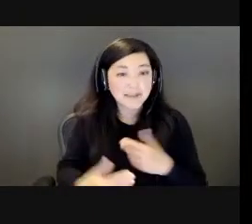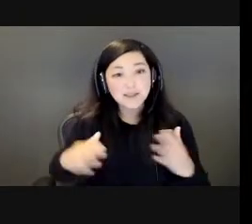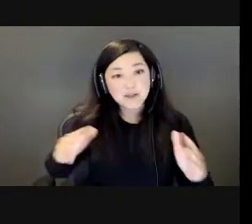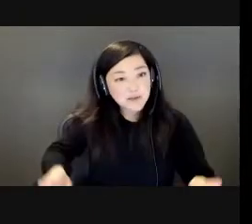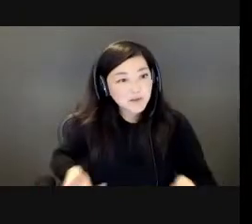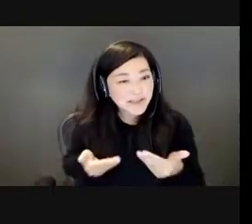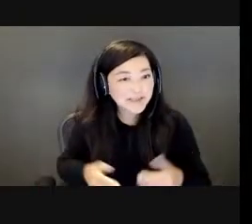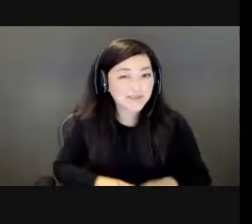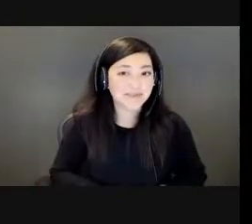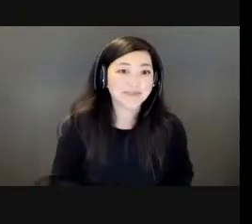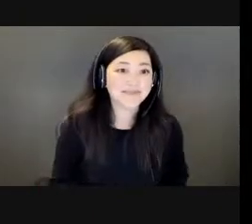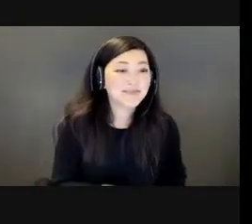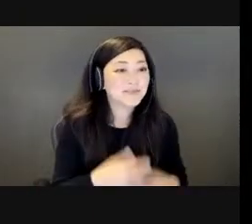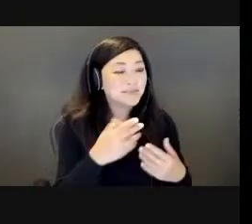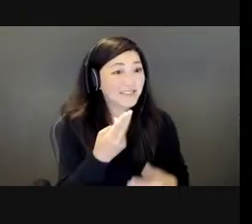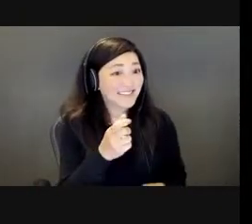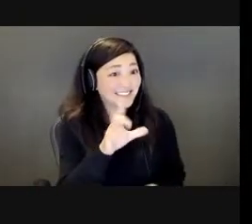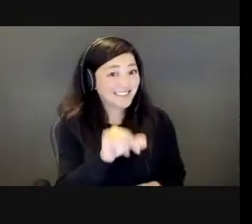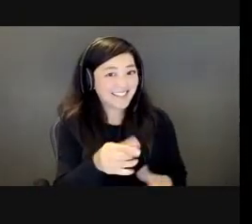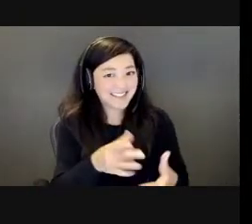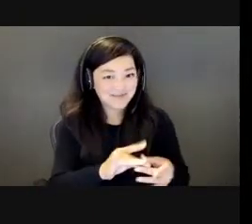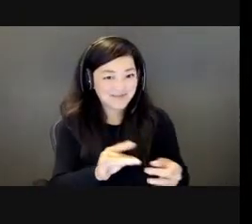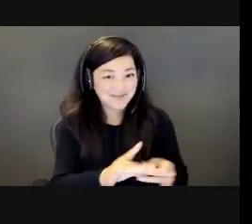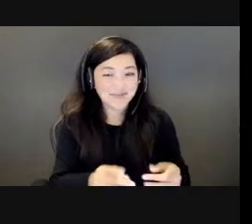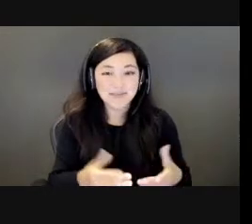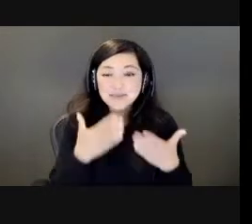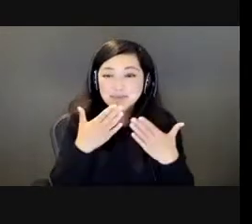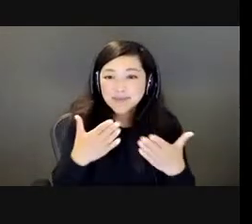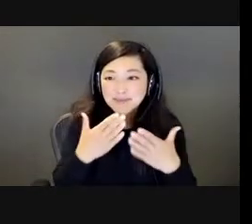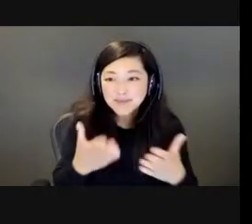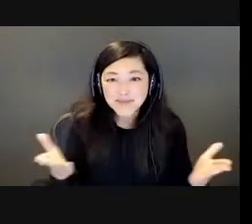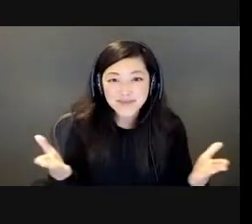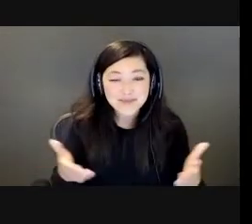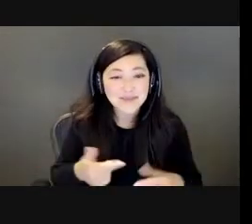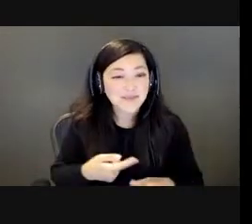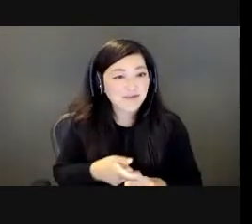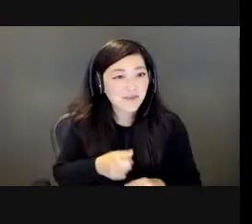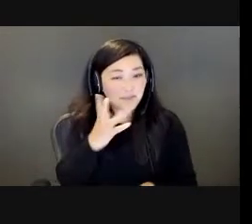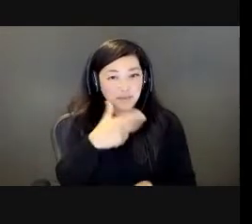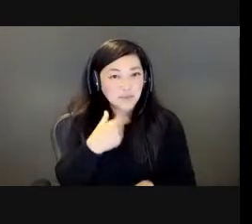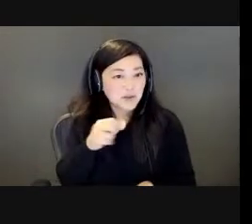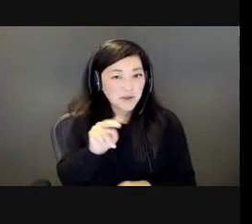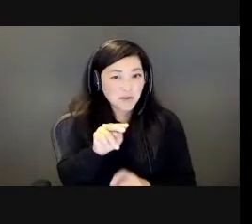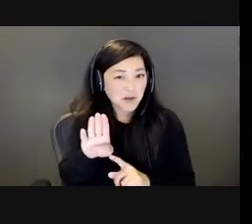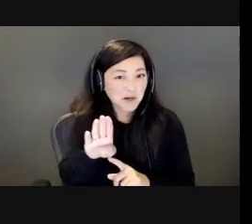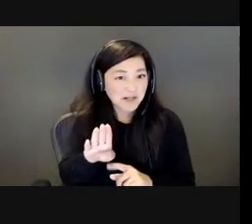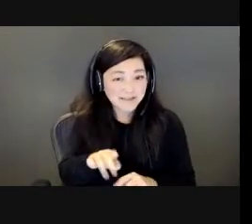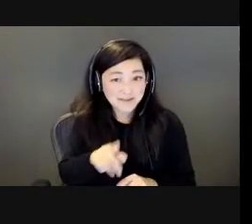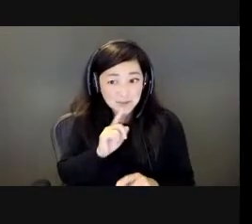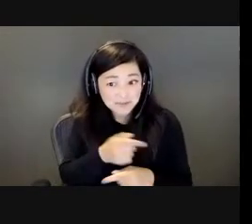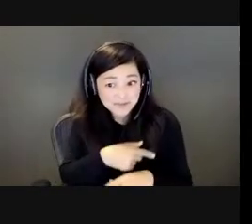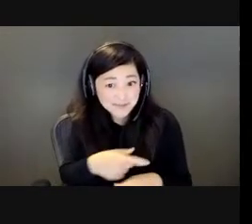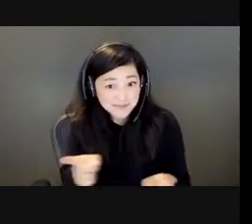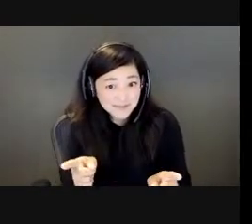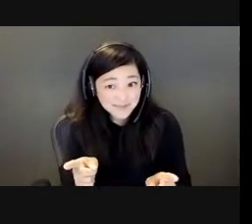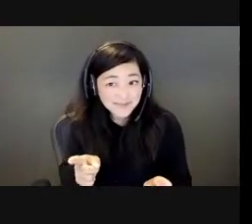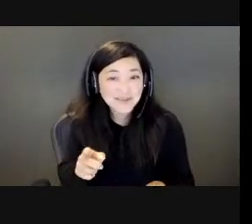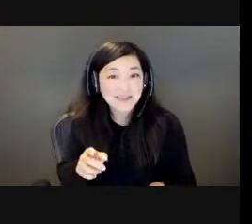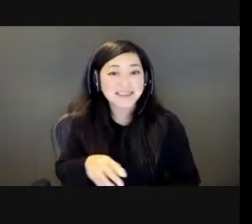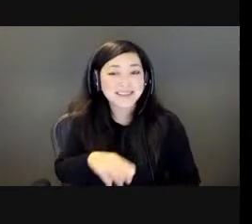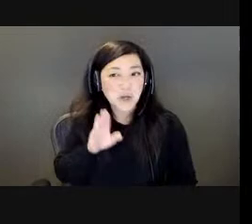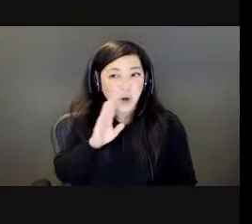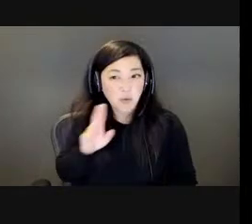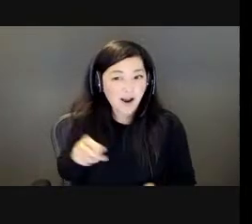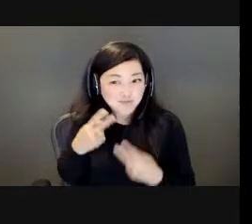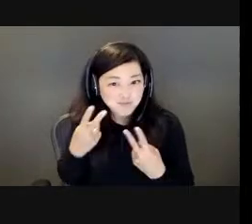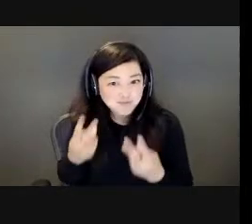so much for having me today. Good afternoon from beautiful New Brunswick. I trust everyone will be making a little tourist jaunt out